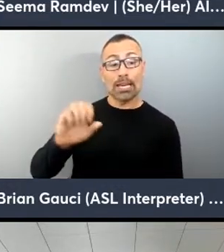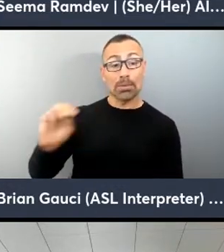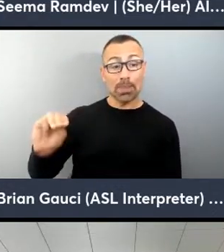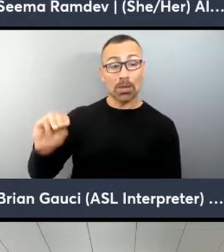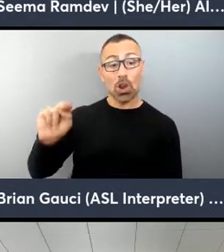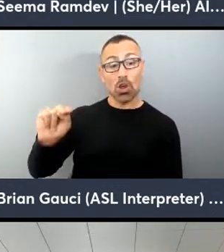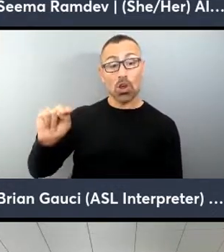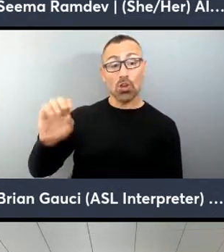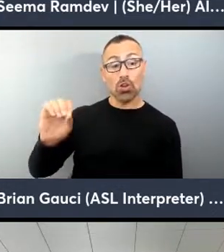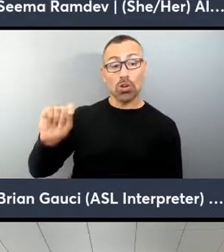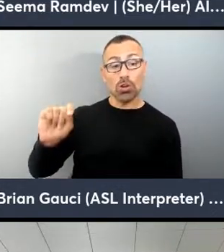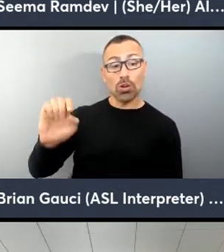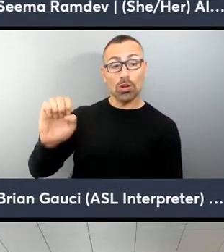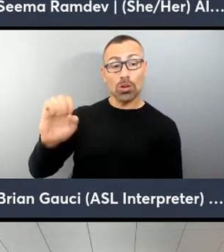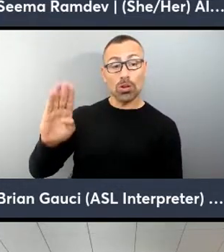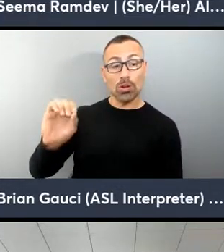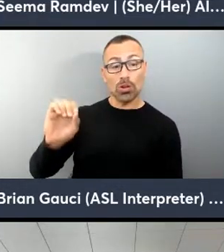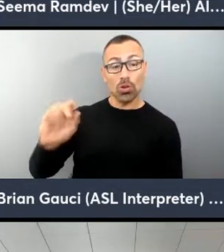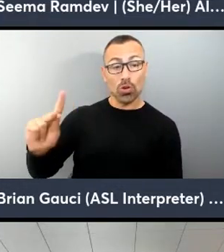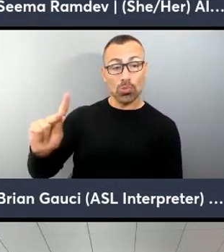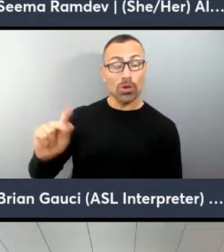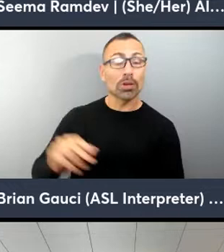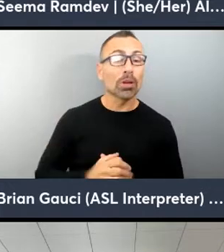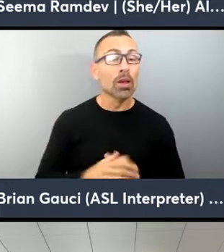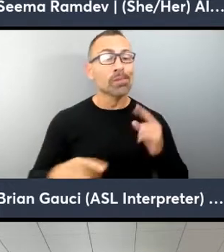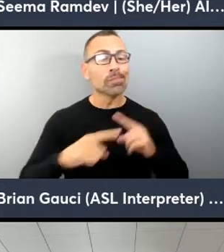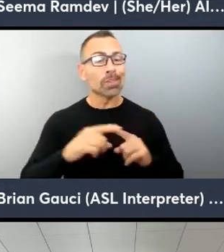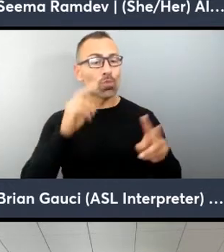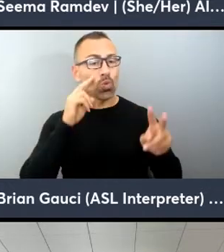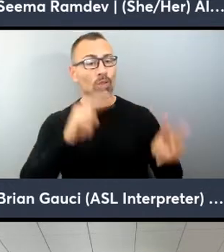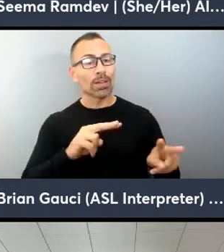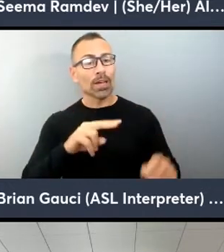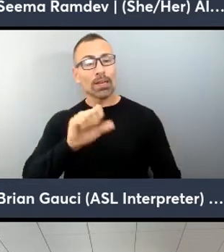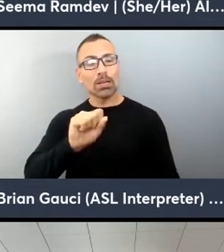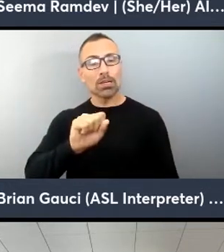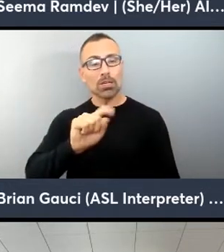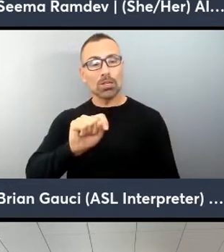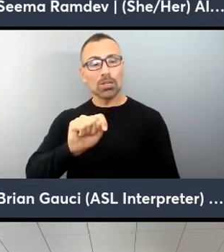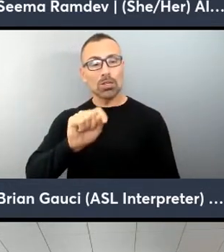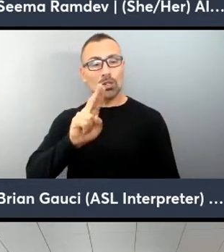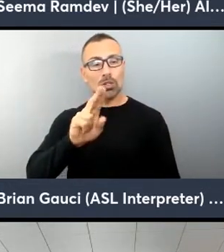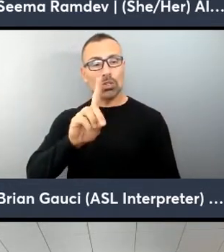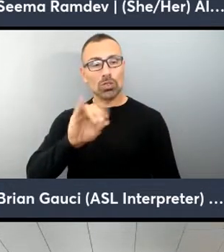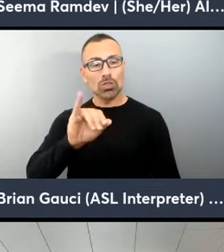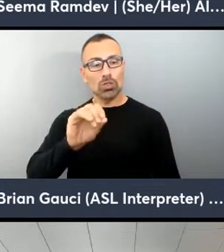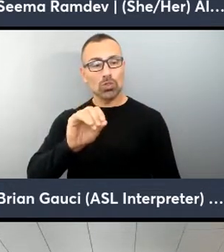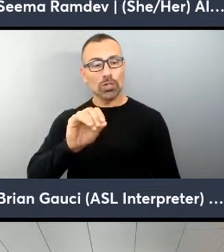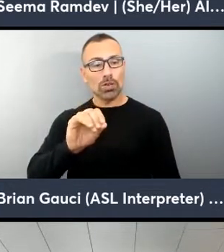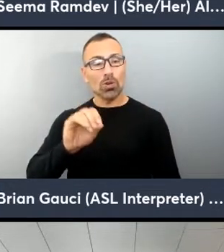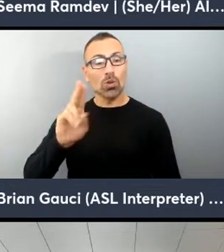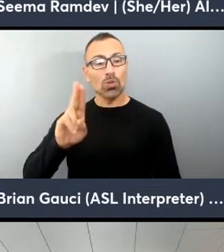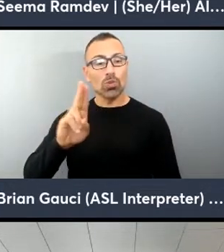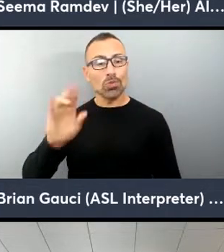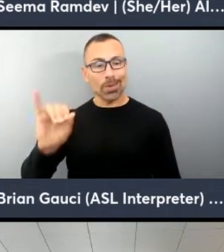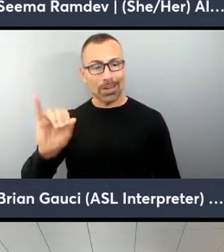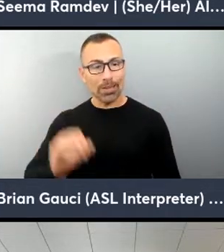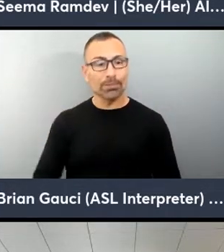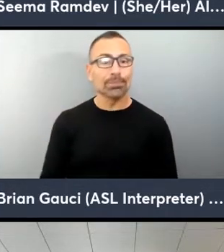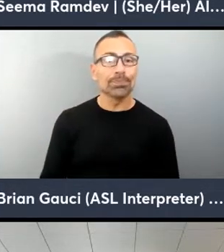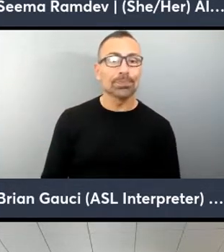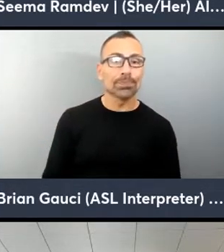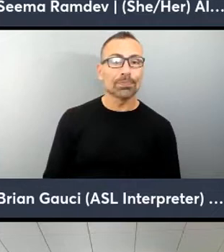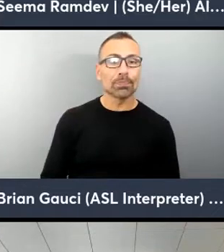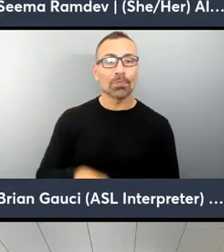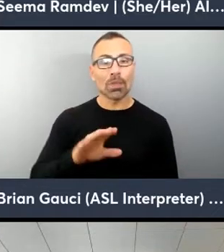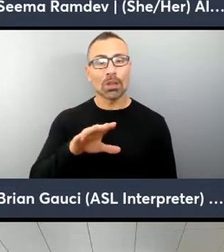also going to look at a Studio UI, which is a UI kind of view